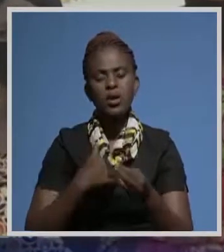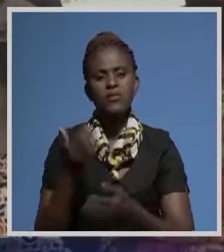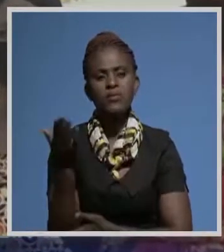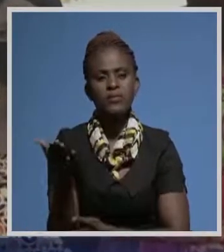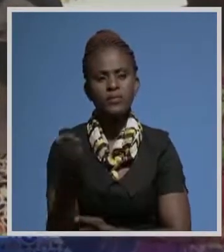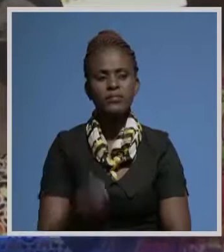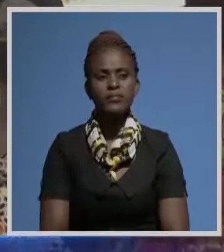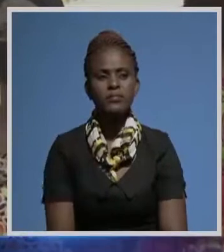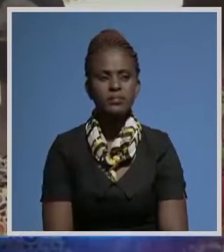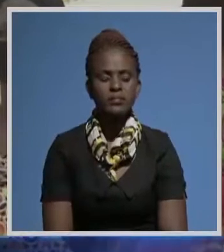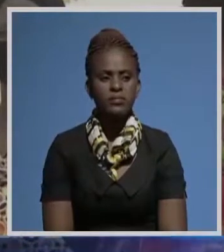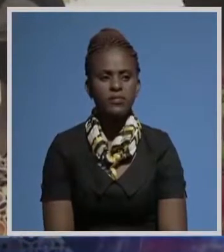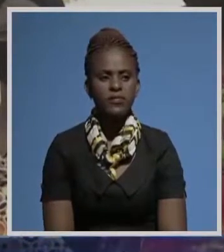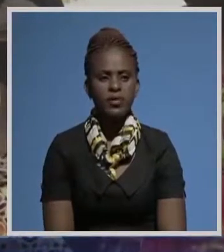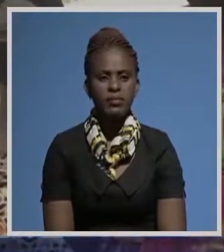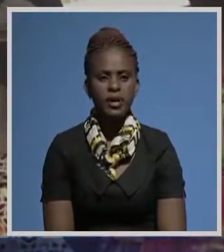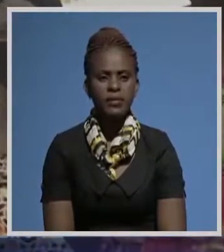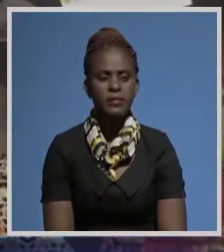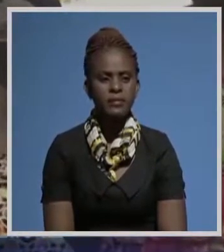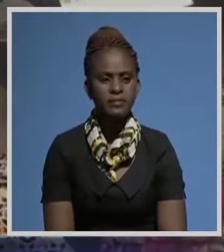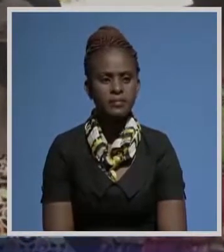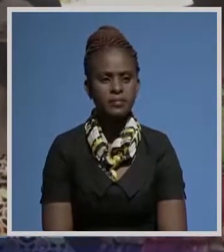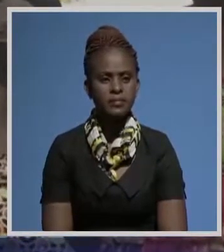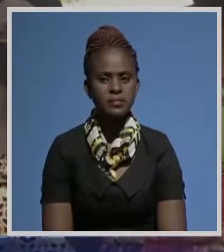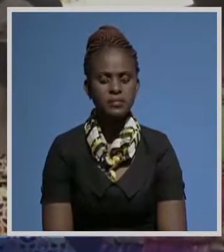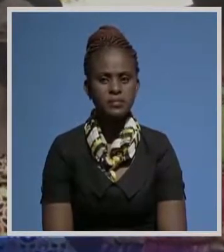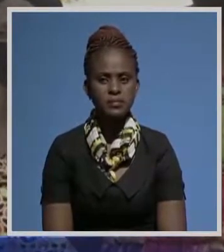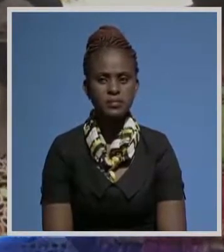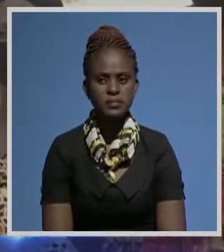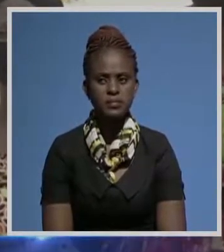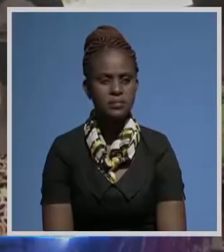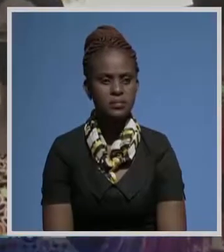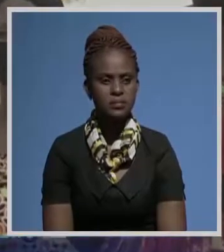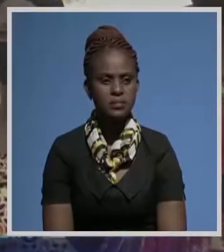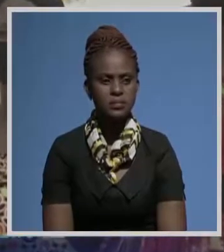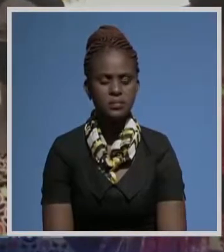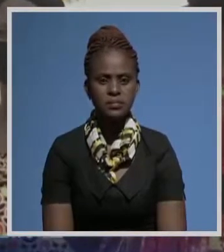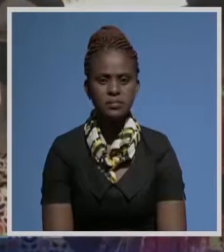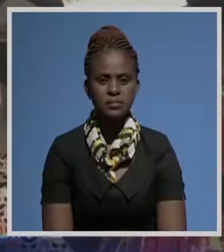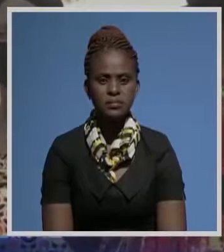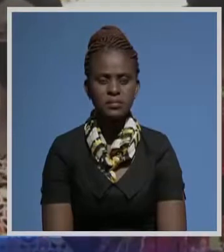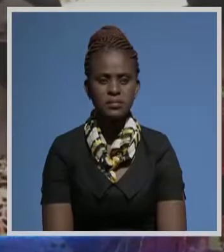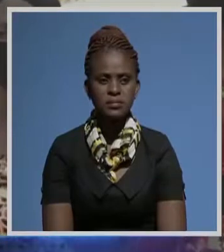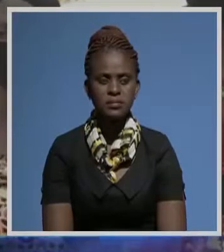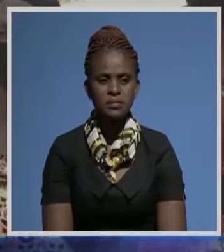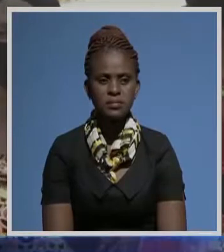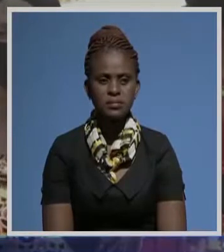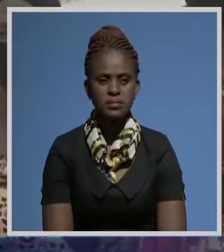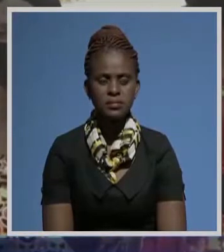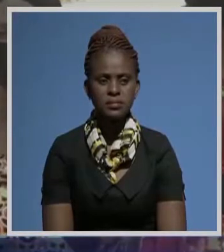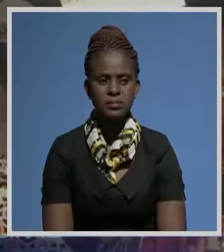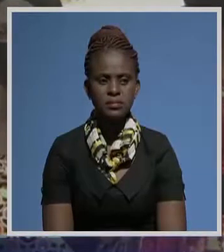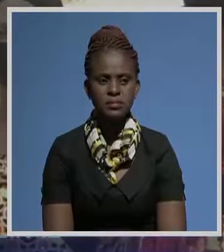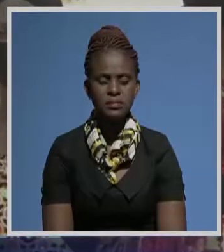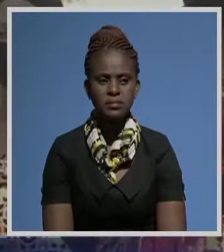Mopani Mining Company has no capacity at this moment to evict people